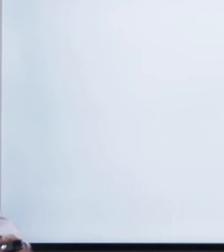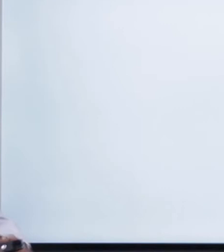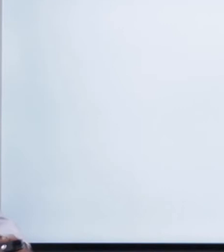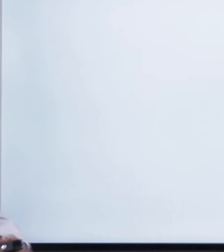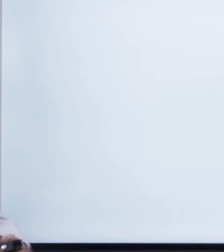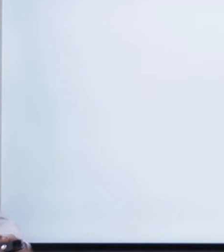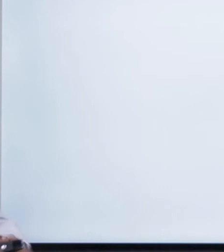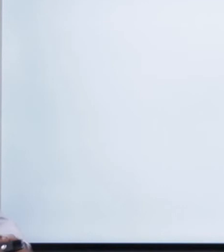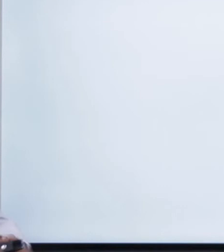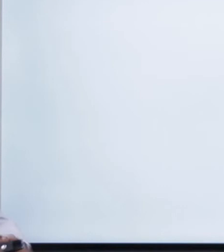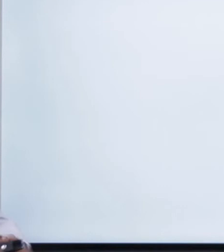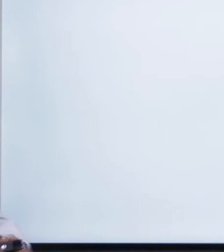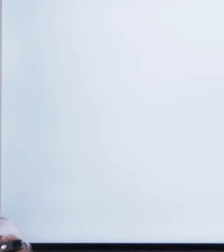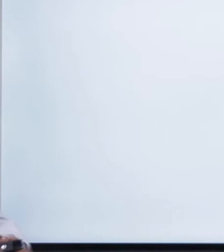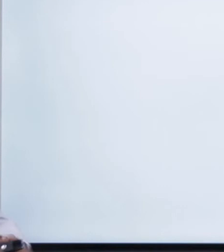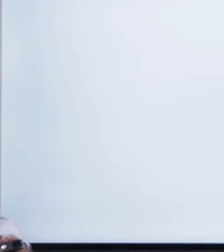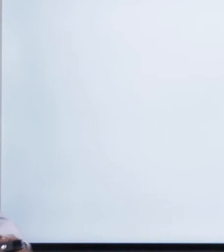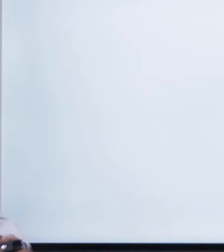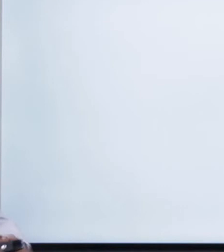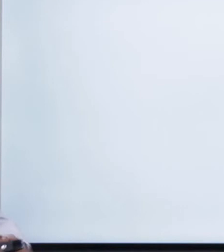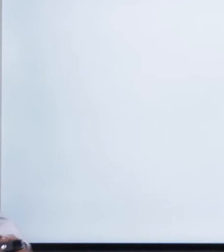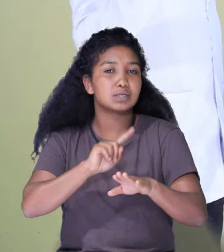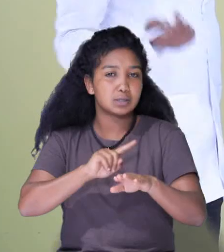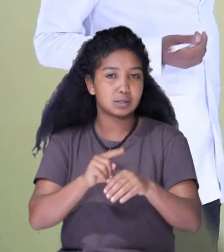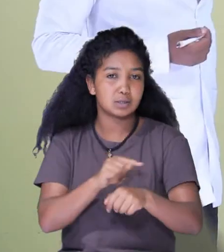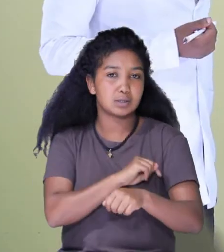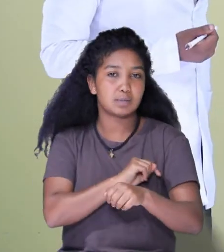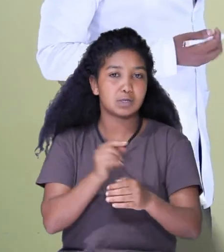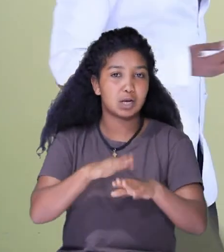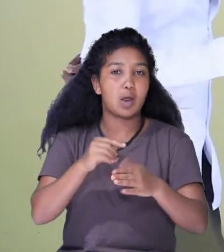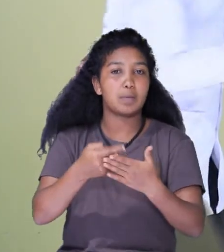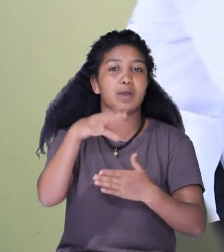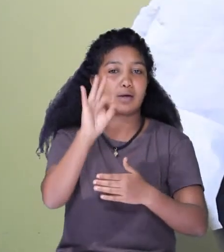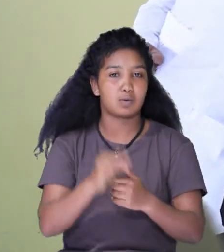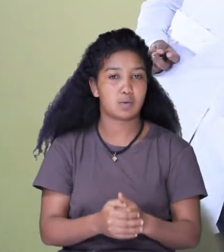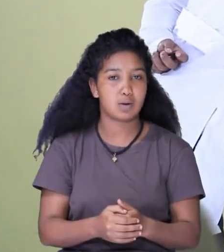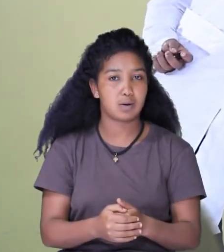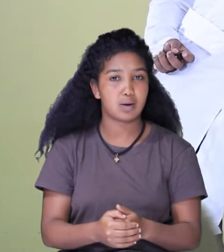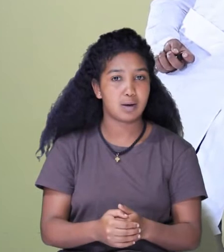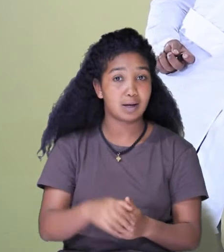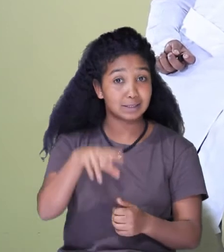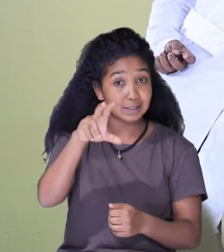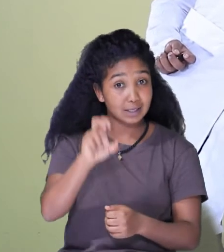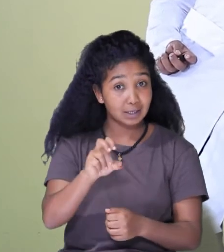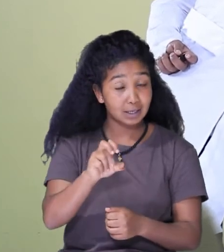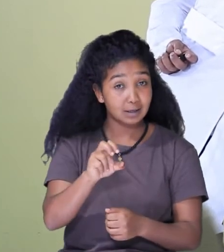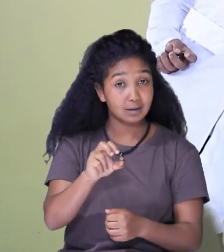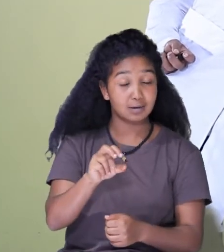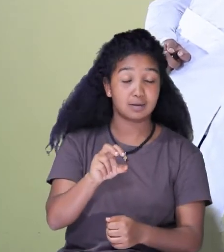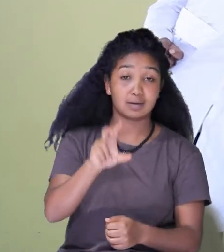You are right, students. At 30